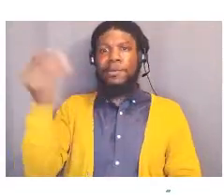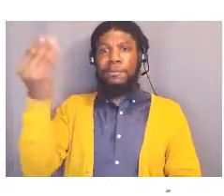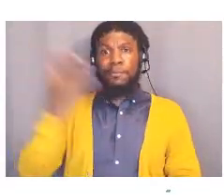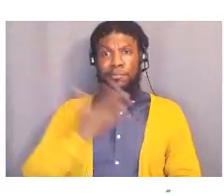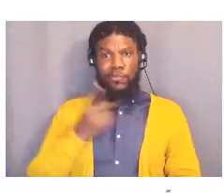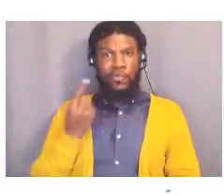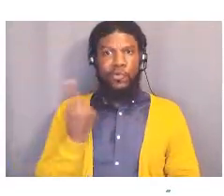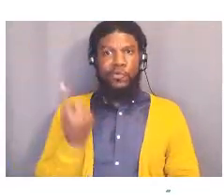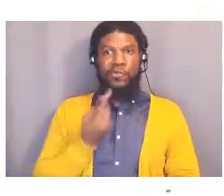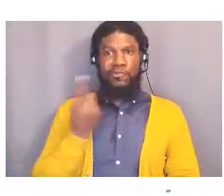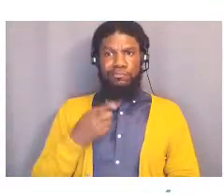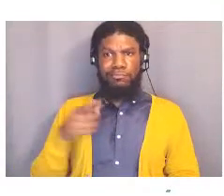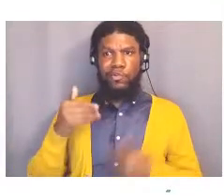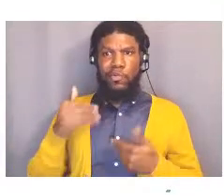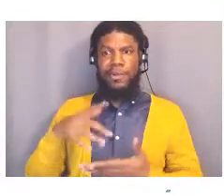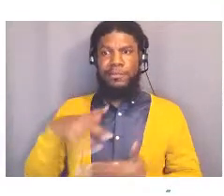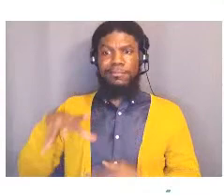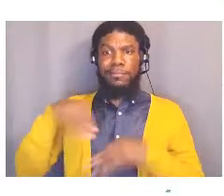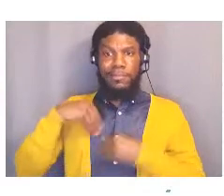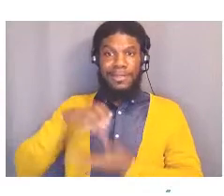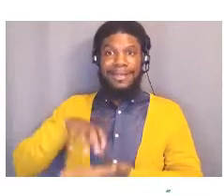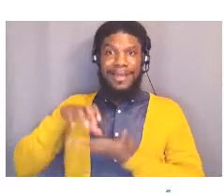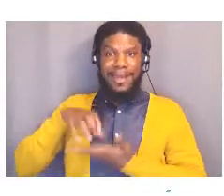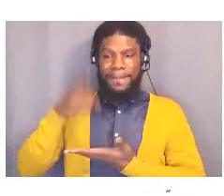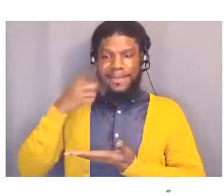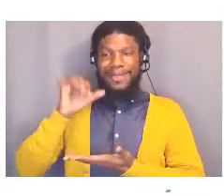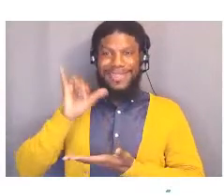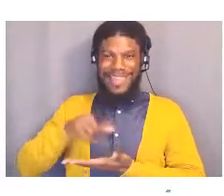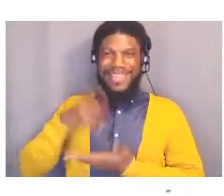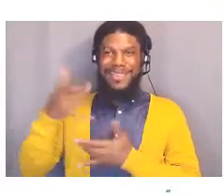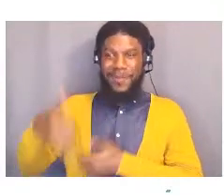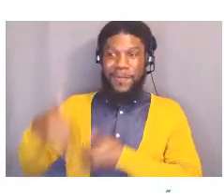prize in the cakewalk, a cake.